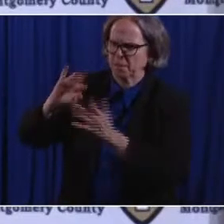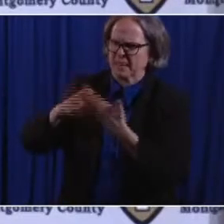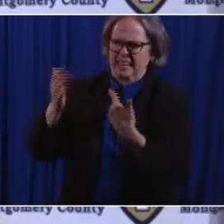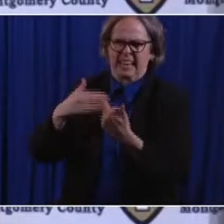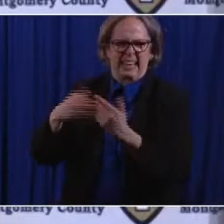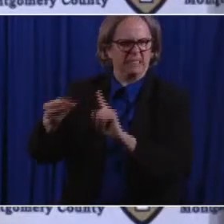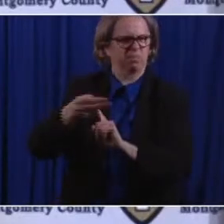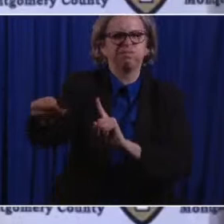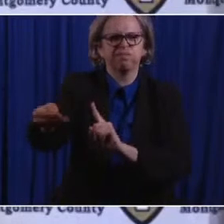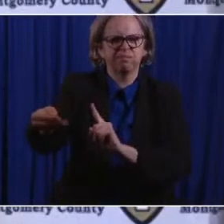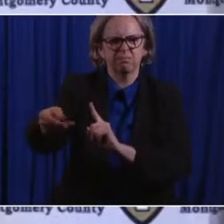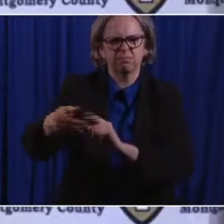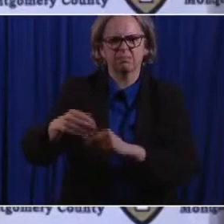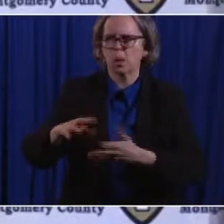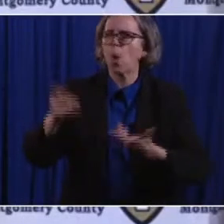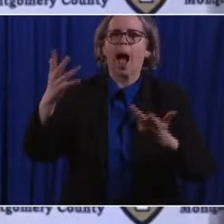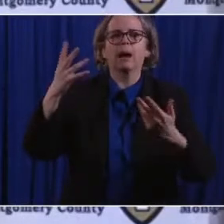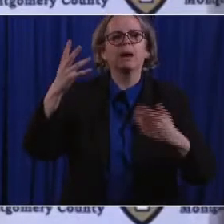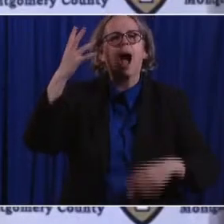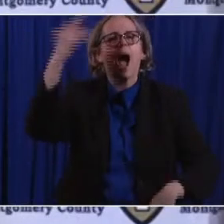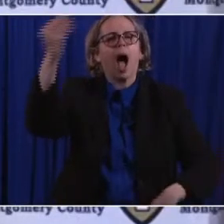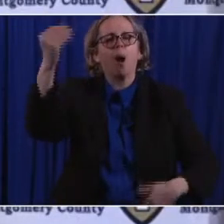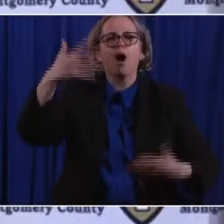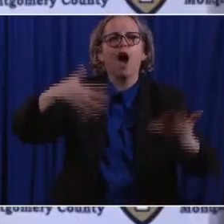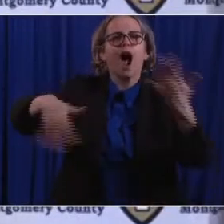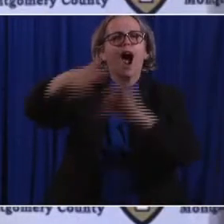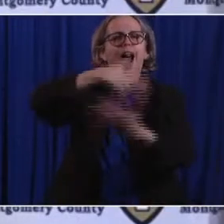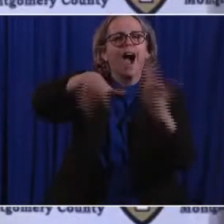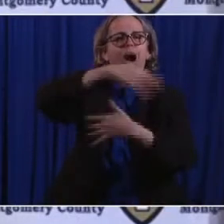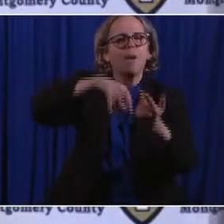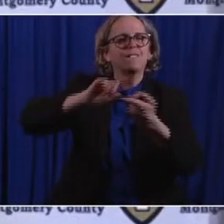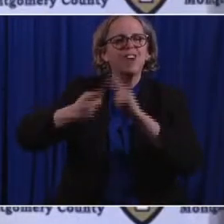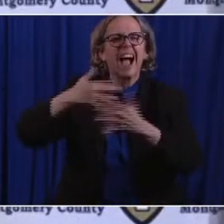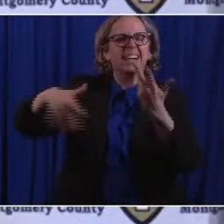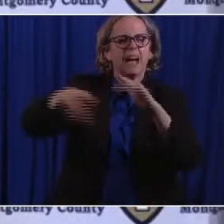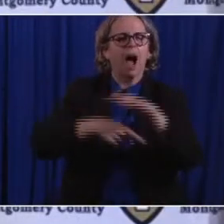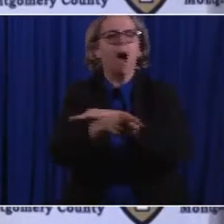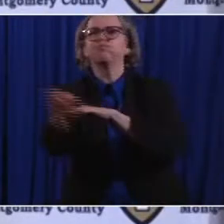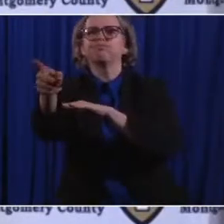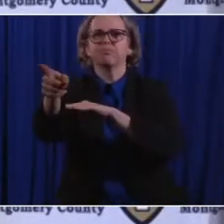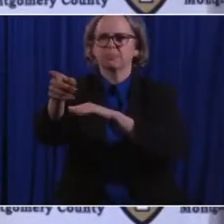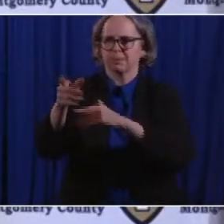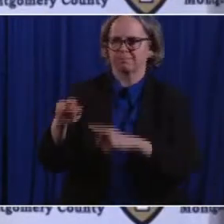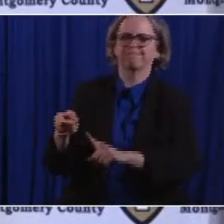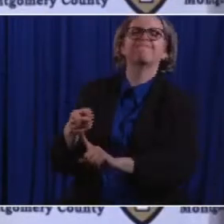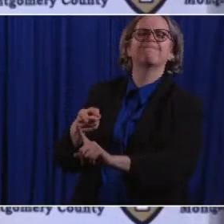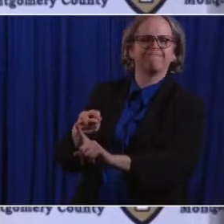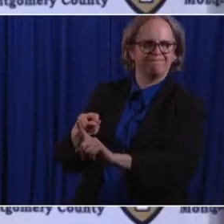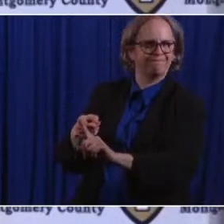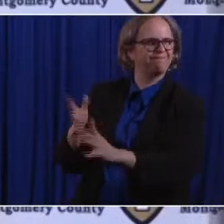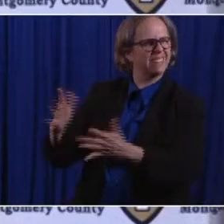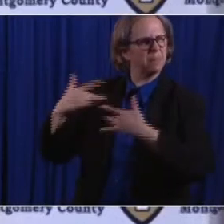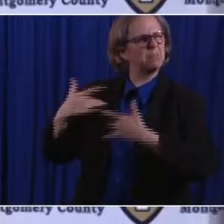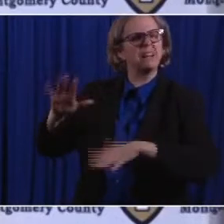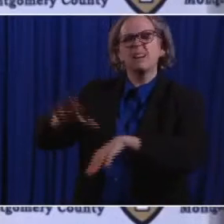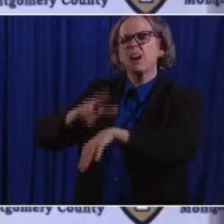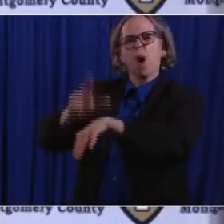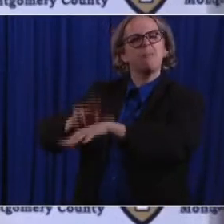interaction with other people. That age group interacts